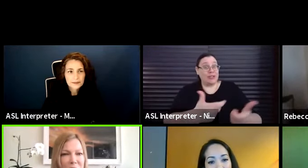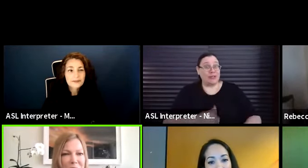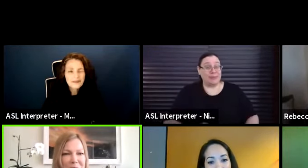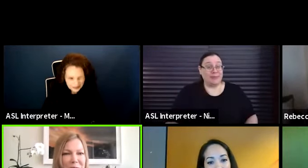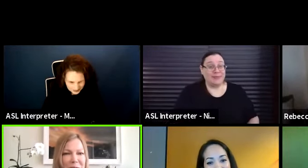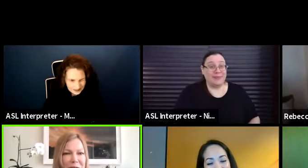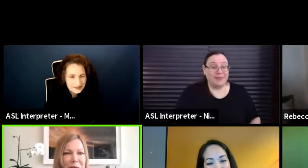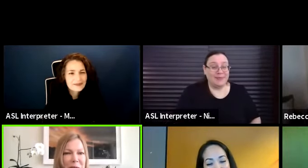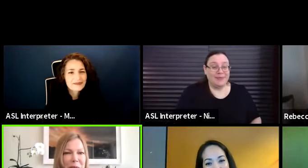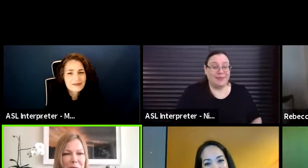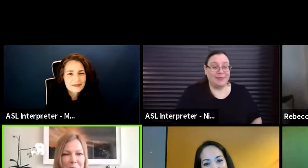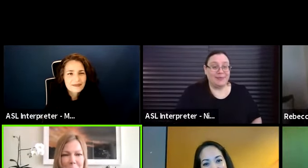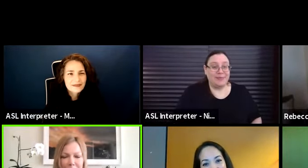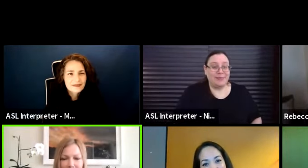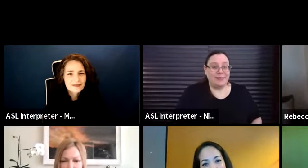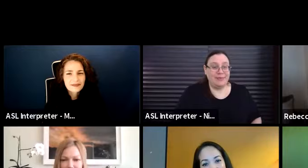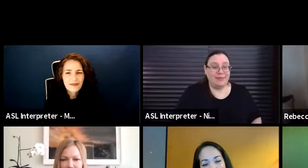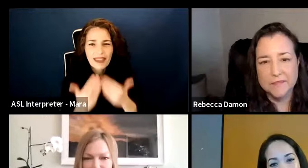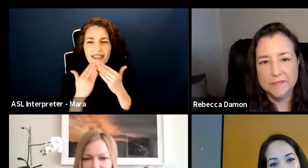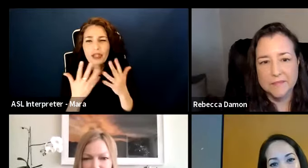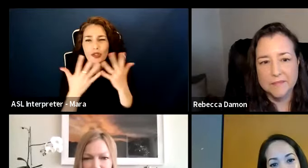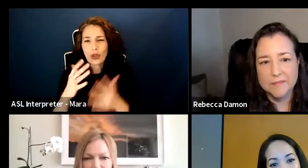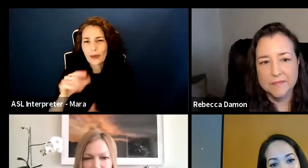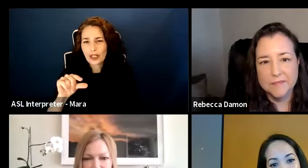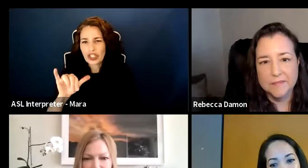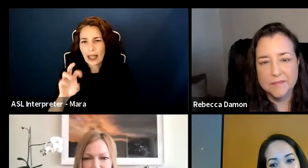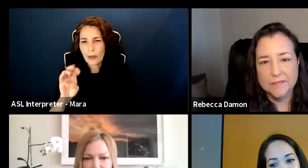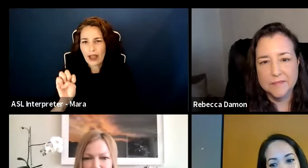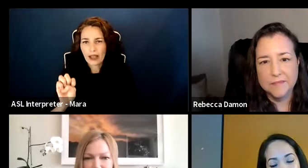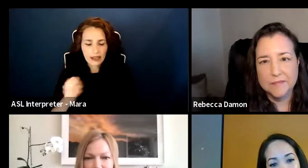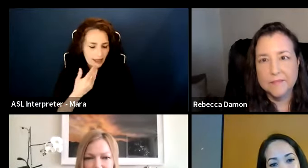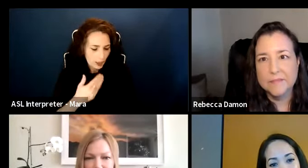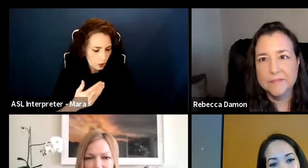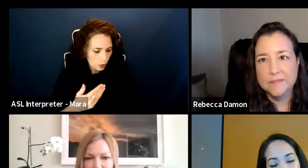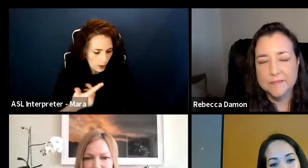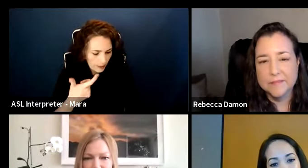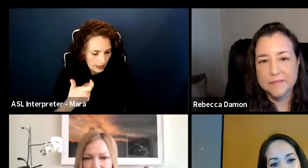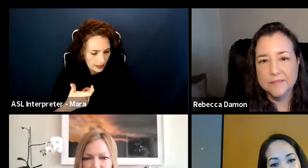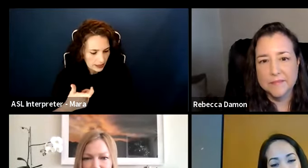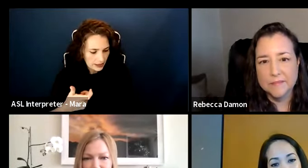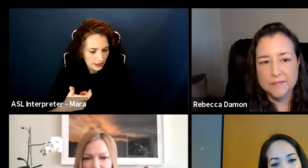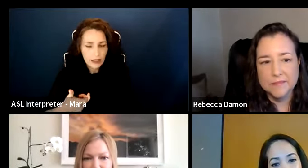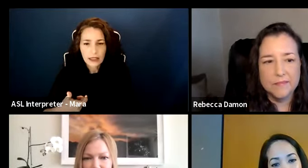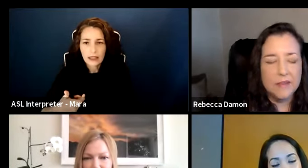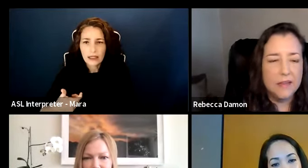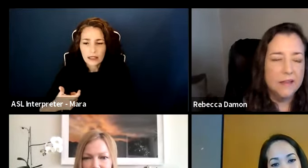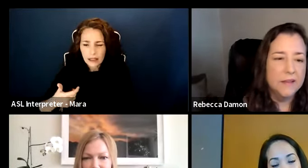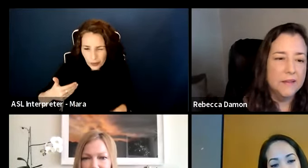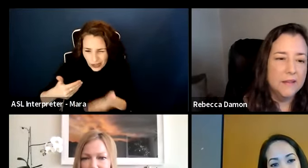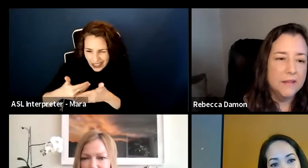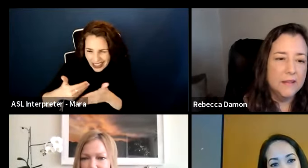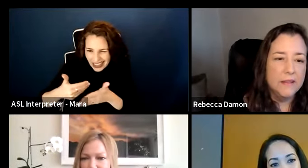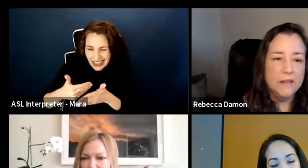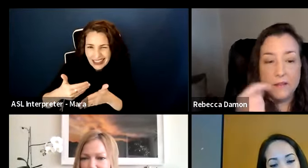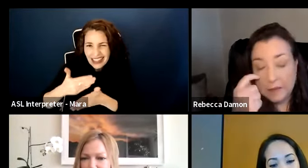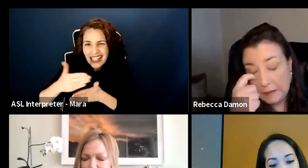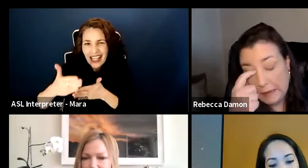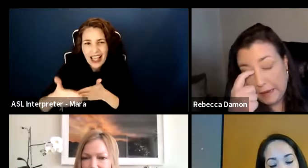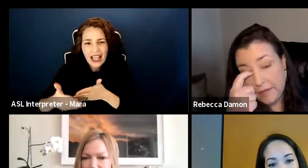kick it back to you, Gabrielle. Thank you so much, Stacey. I want to actually, cause we're coming up to time. I think Rebecca has another, uh, question.